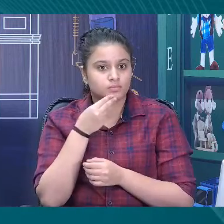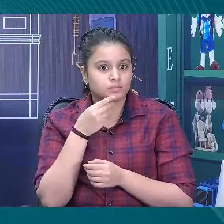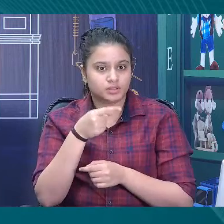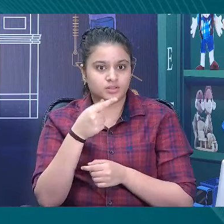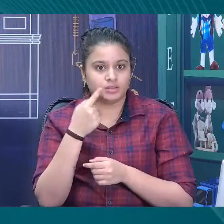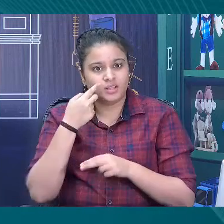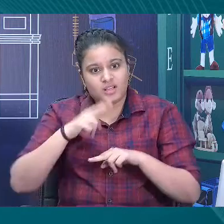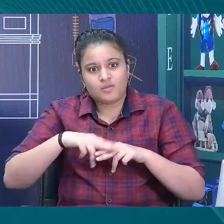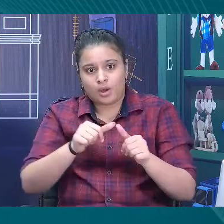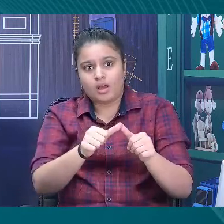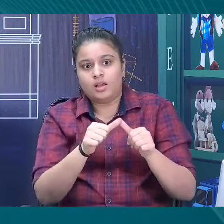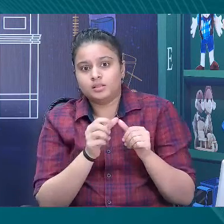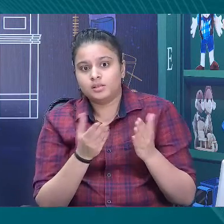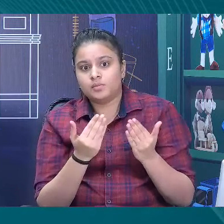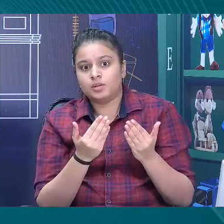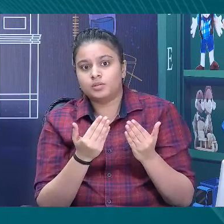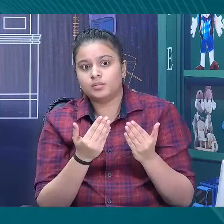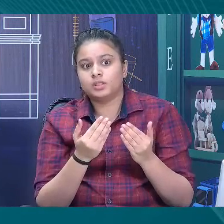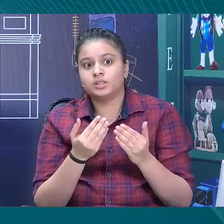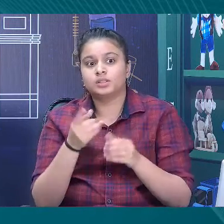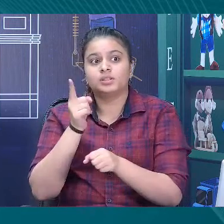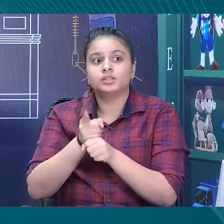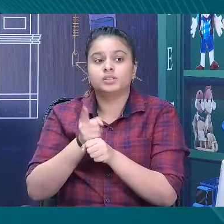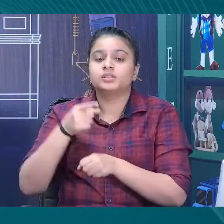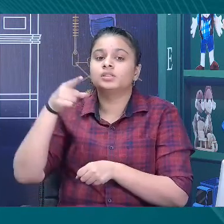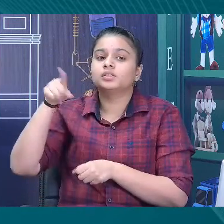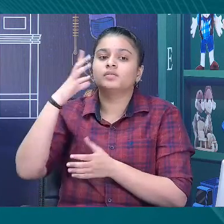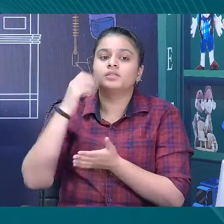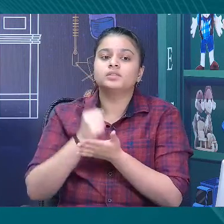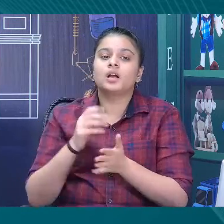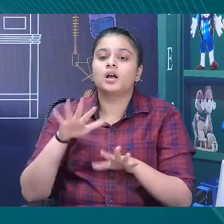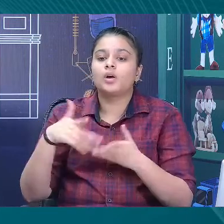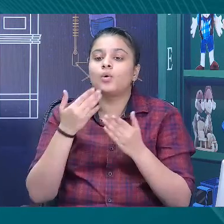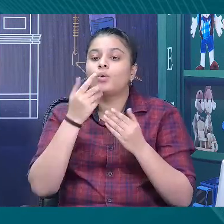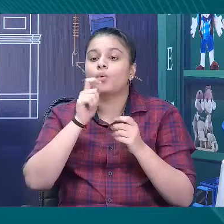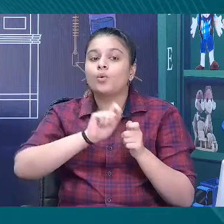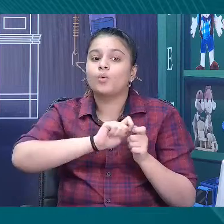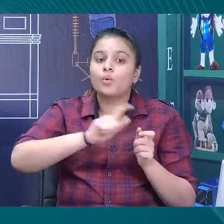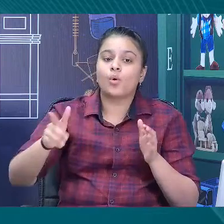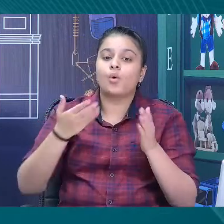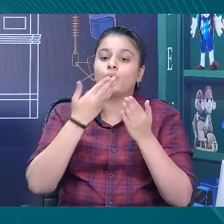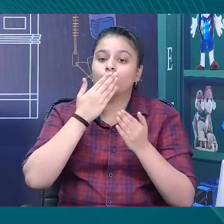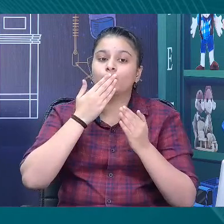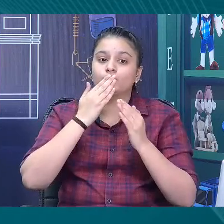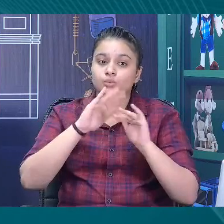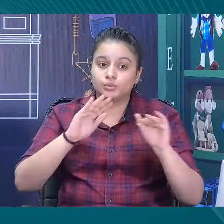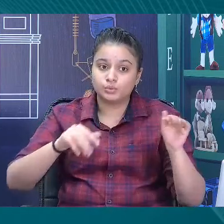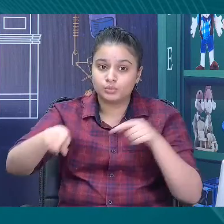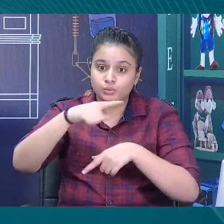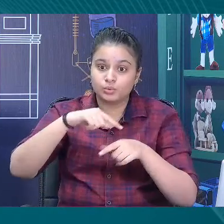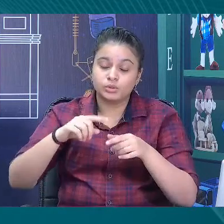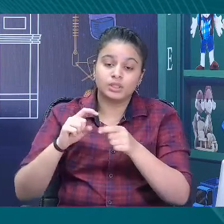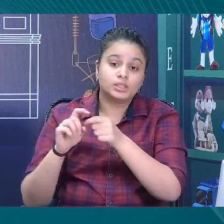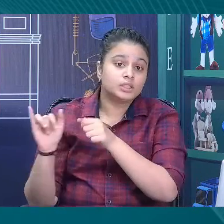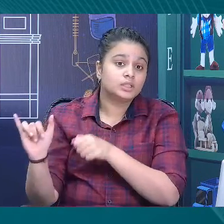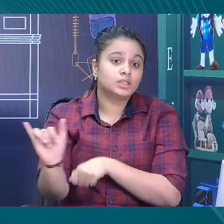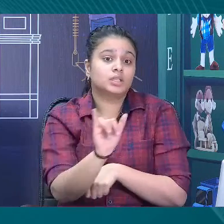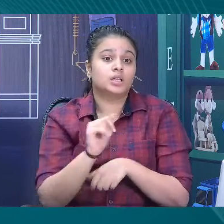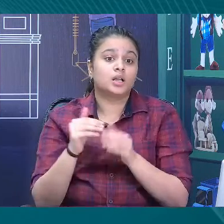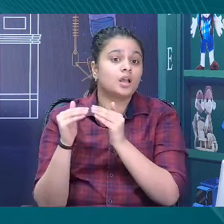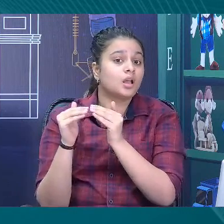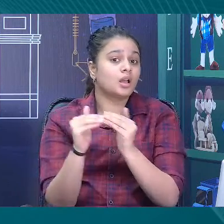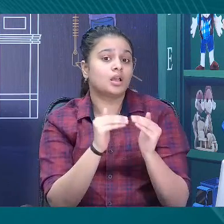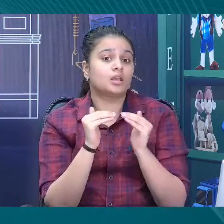can answer that, how a teacher ensures that all children feel equal space and welcome in